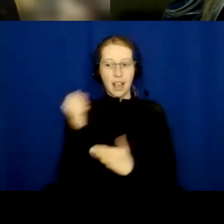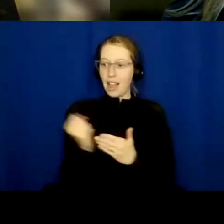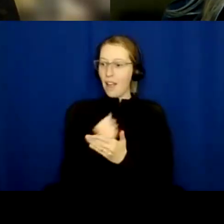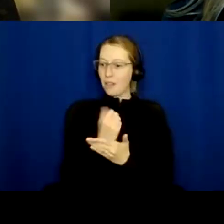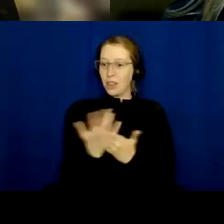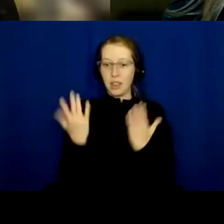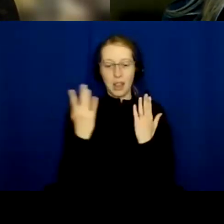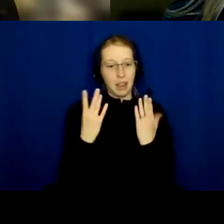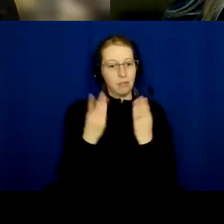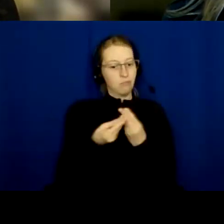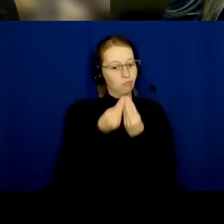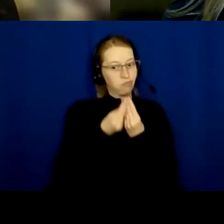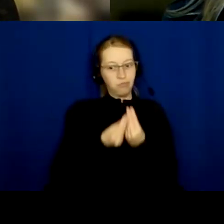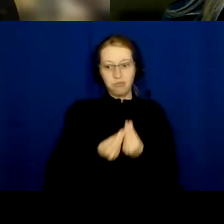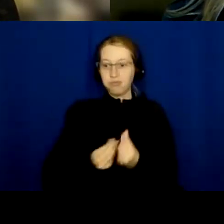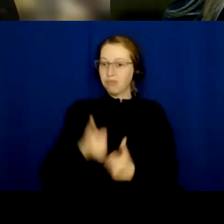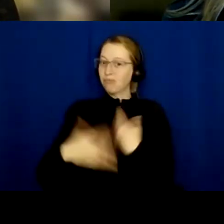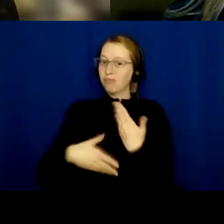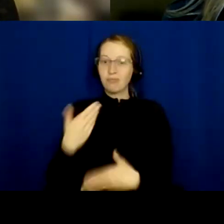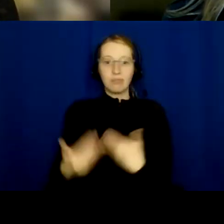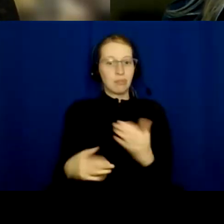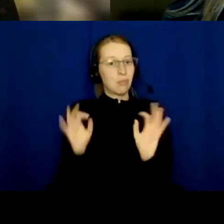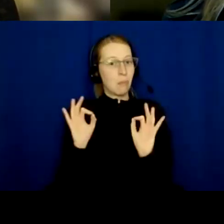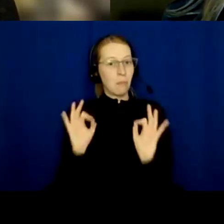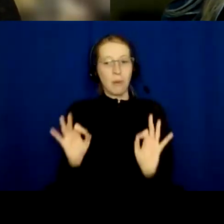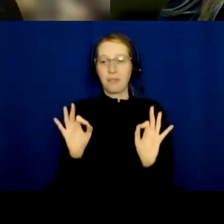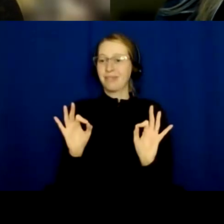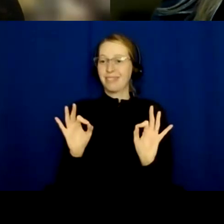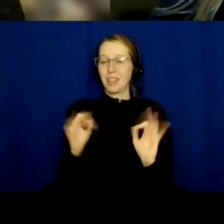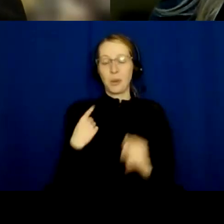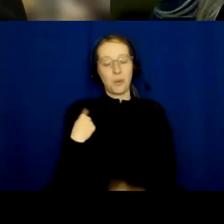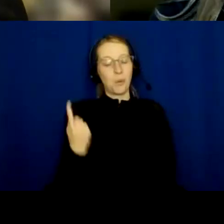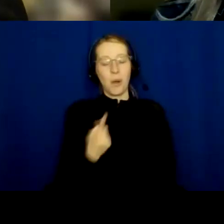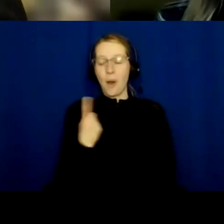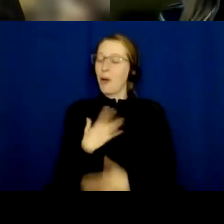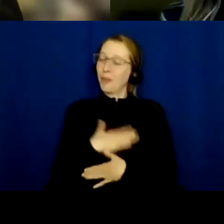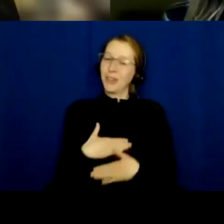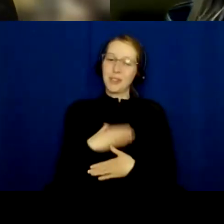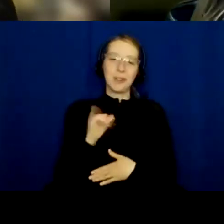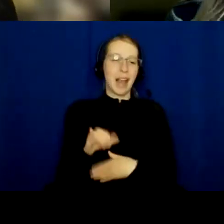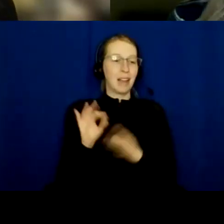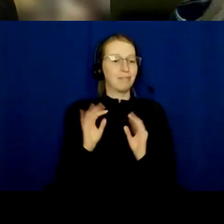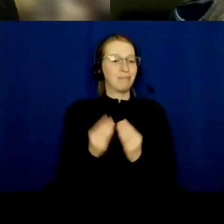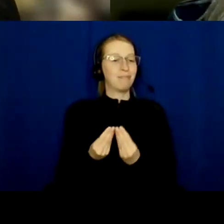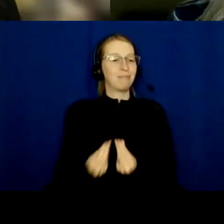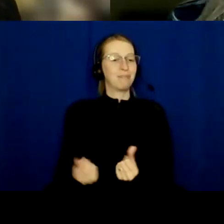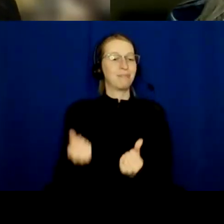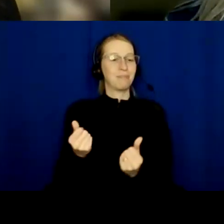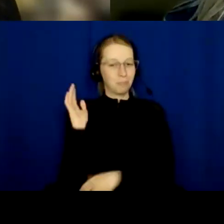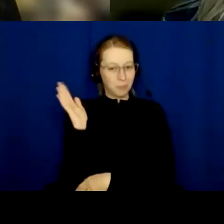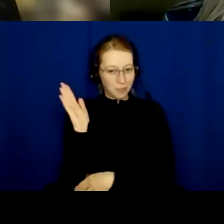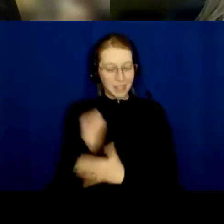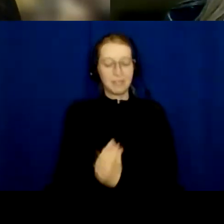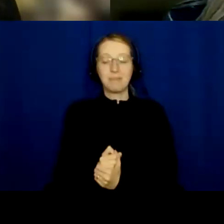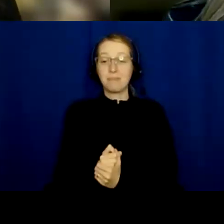hitch, which is always something we like at our end. So we look forward to